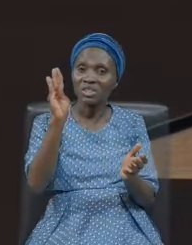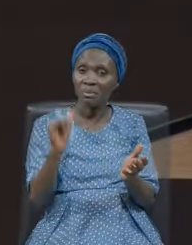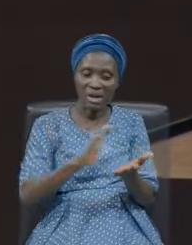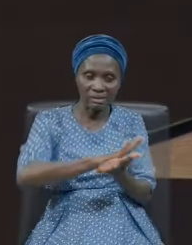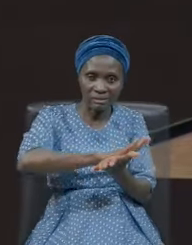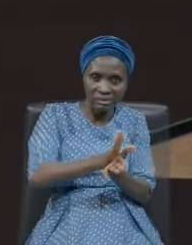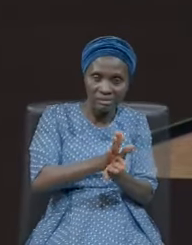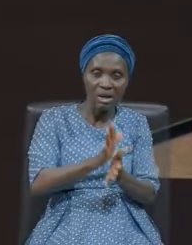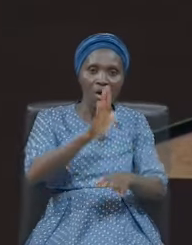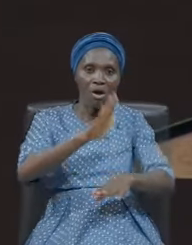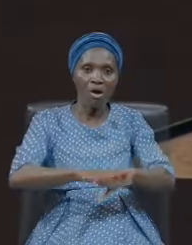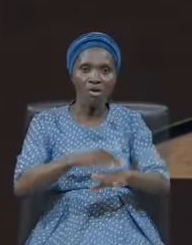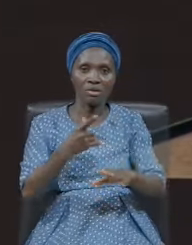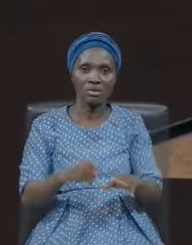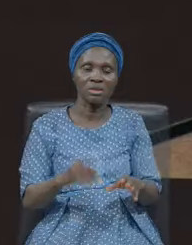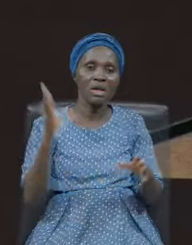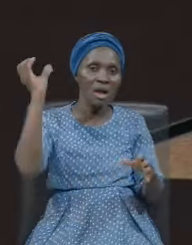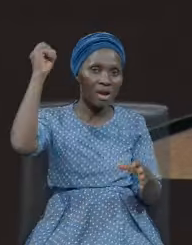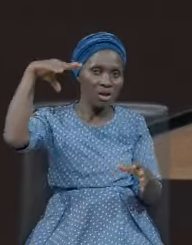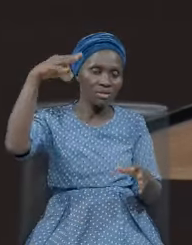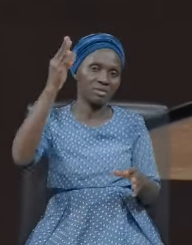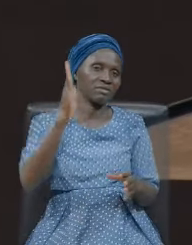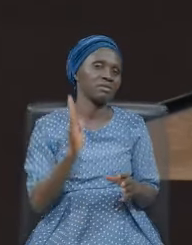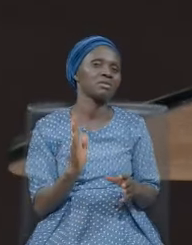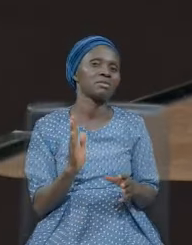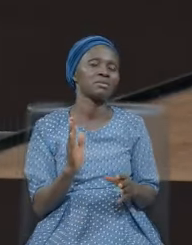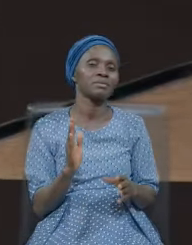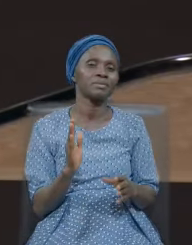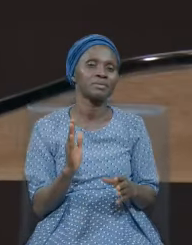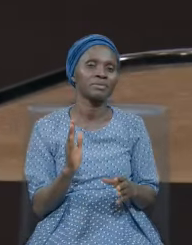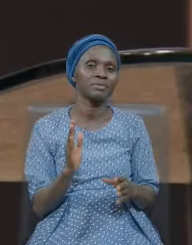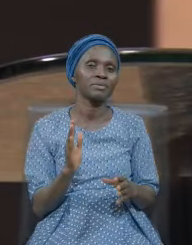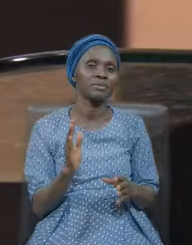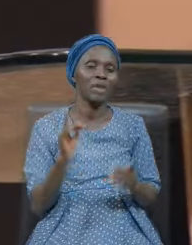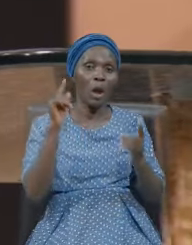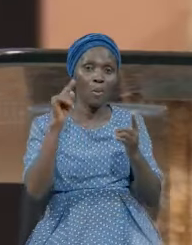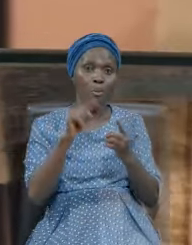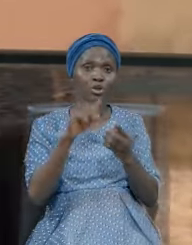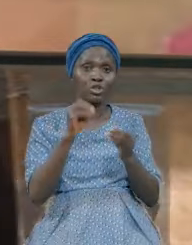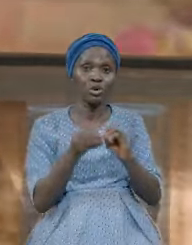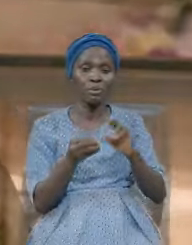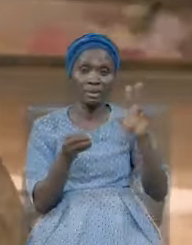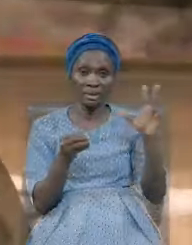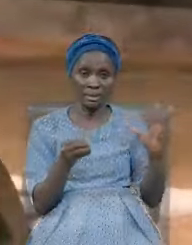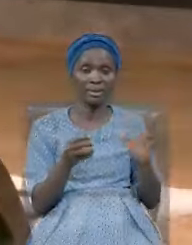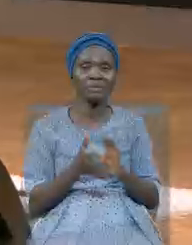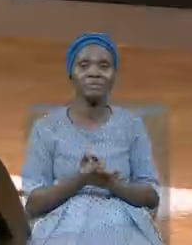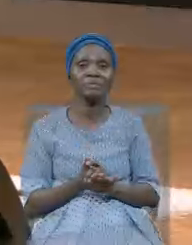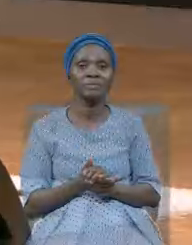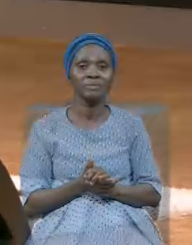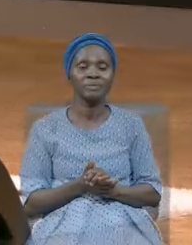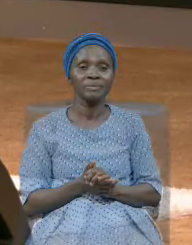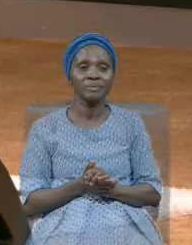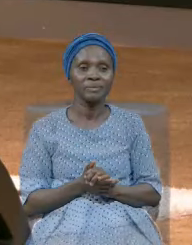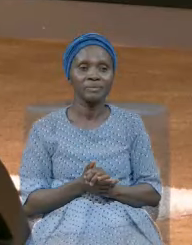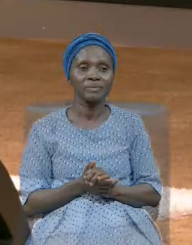on the grace of God. We're looking at point number three here. Point number